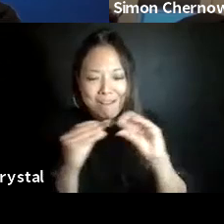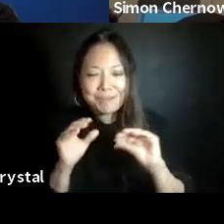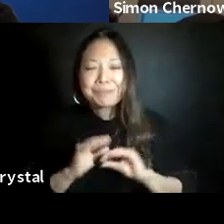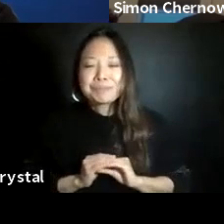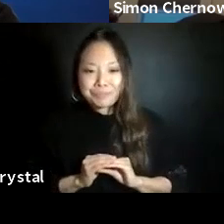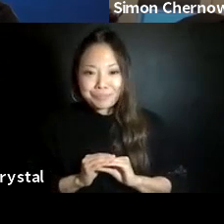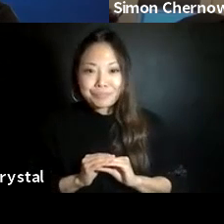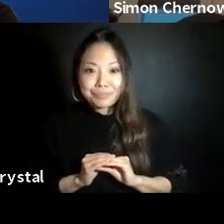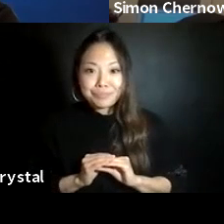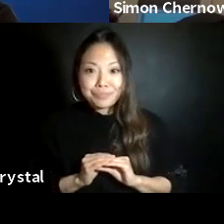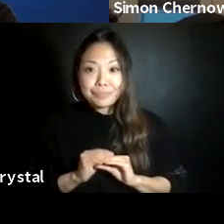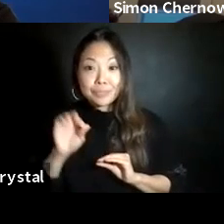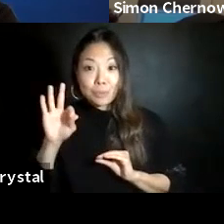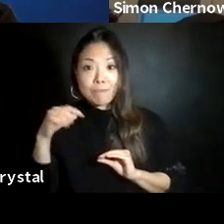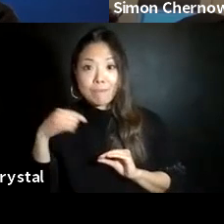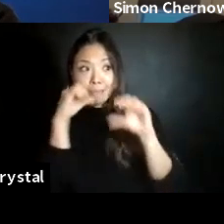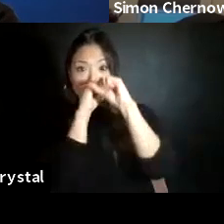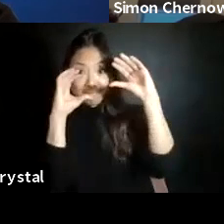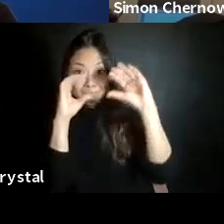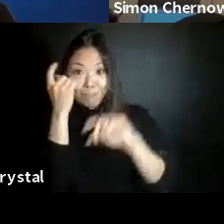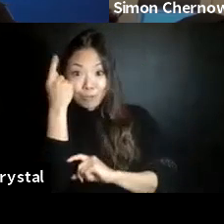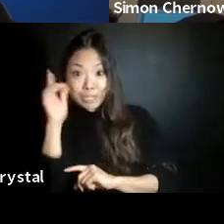if I'm understanding this correctly,